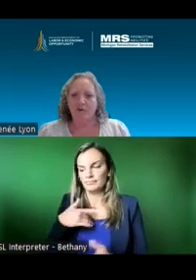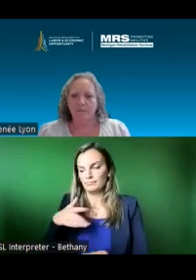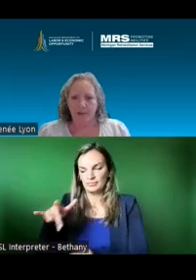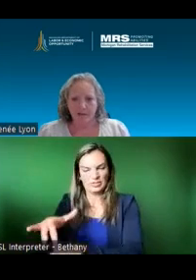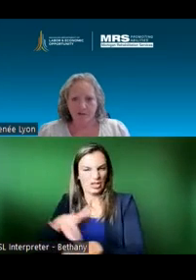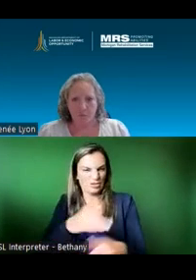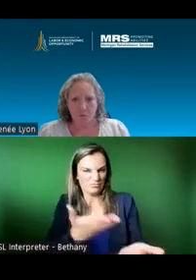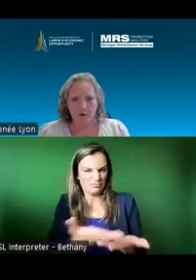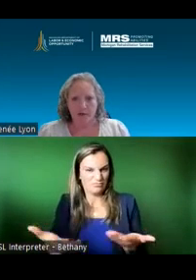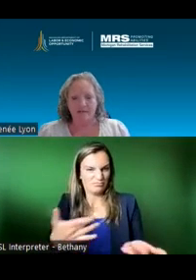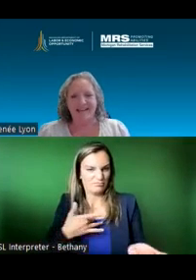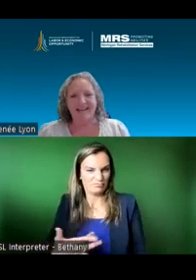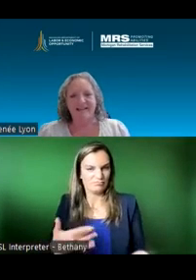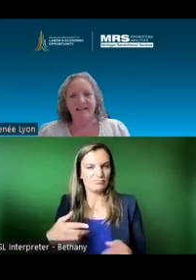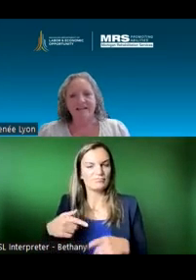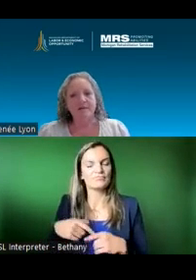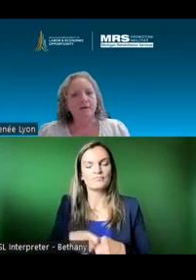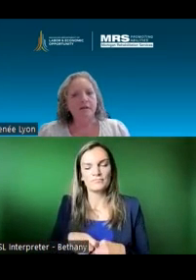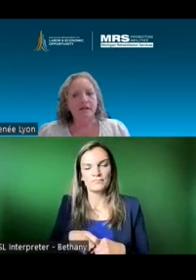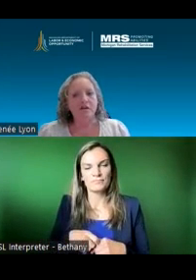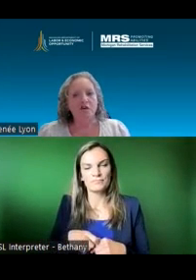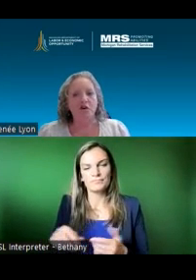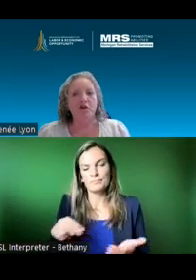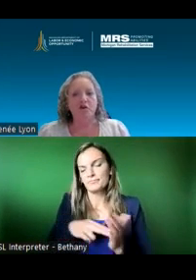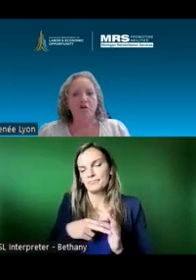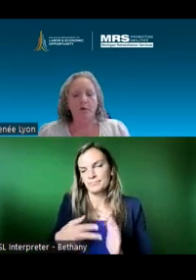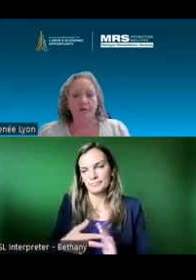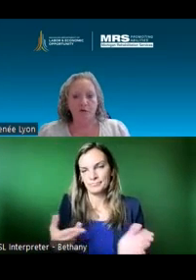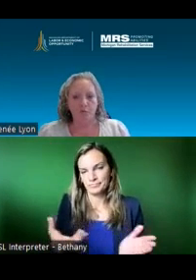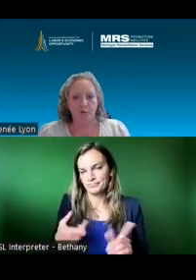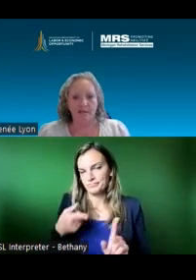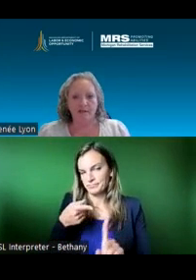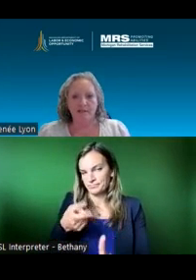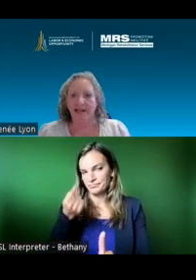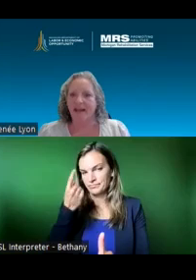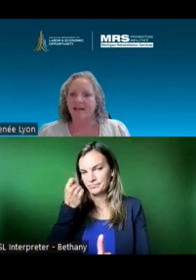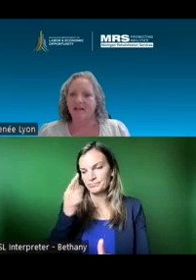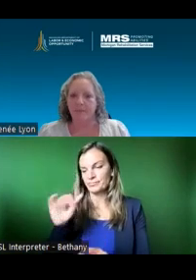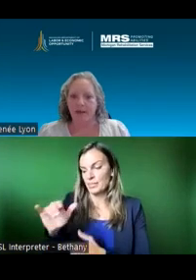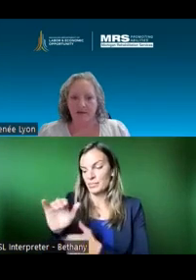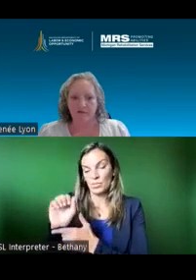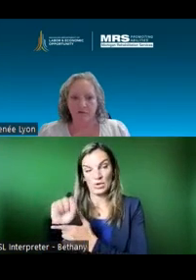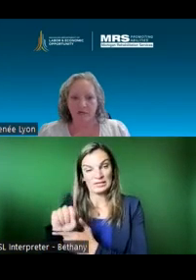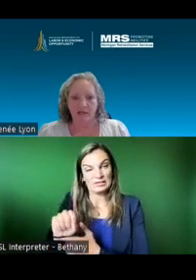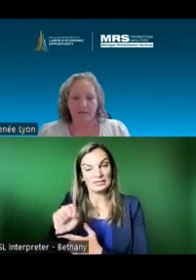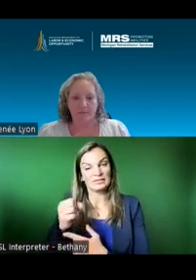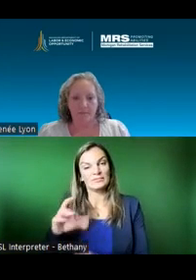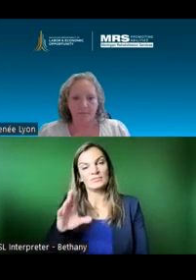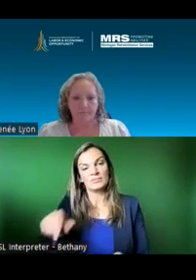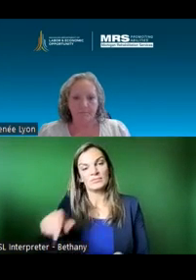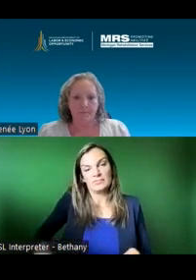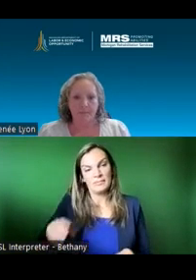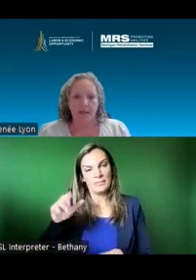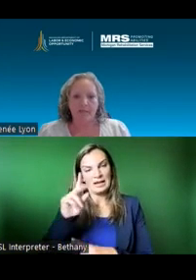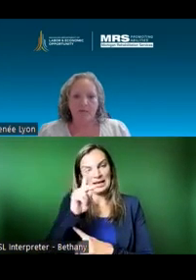These are pinch points, and they typically occur with your wrists and the back of your knee.